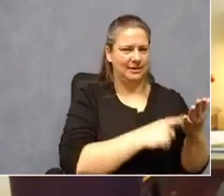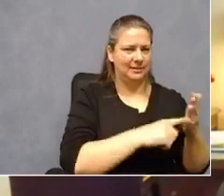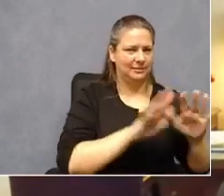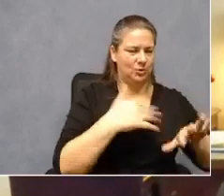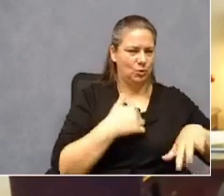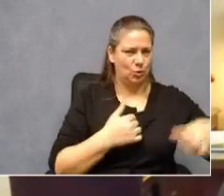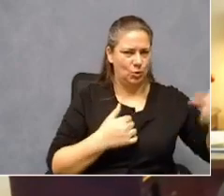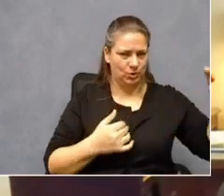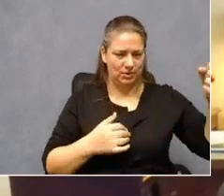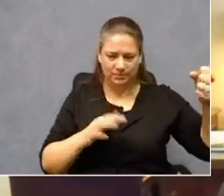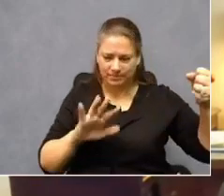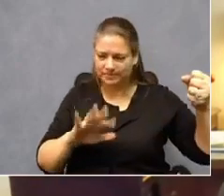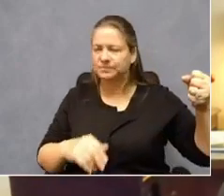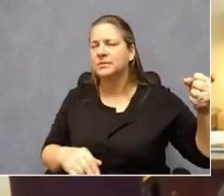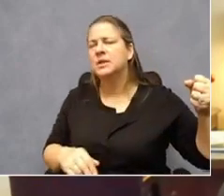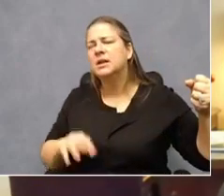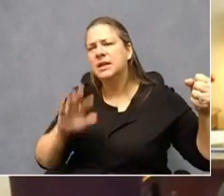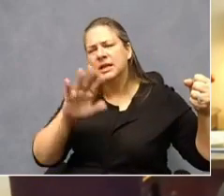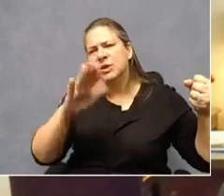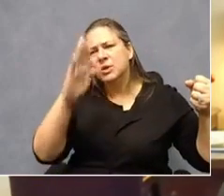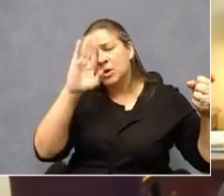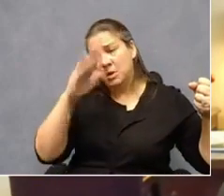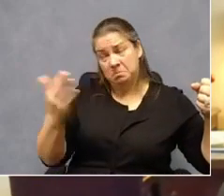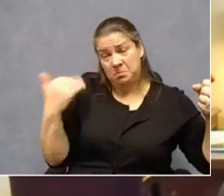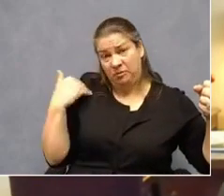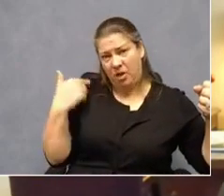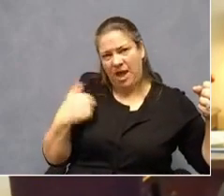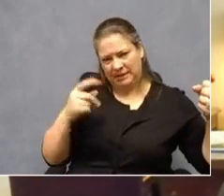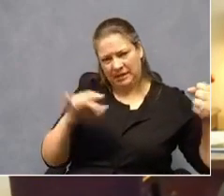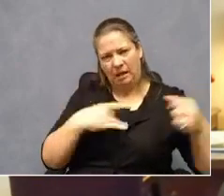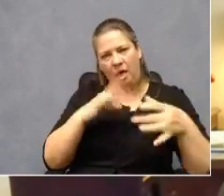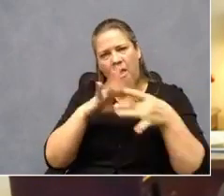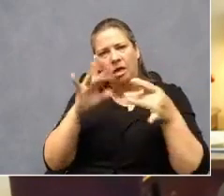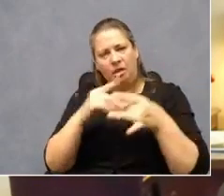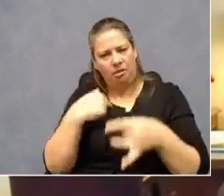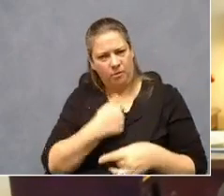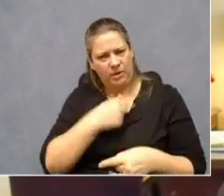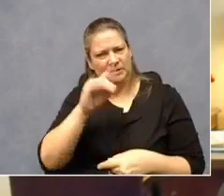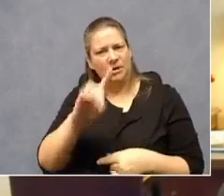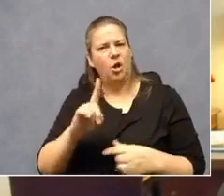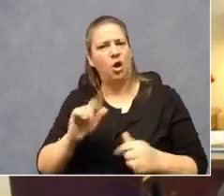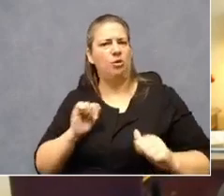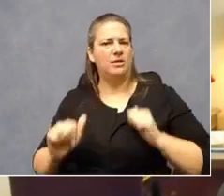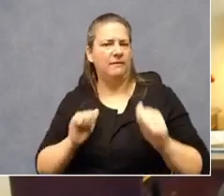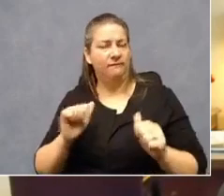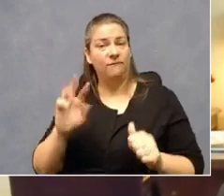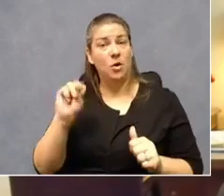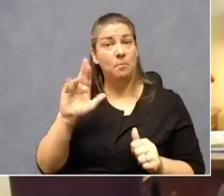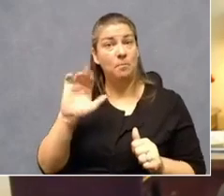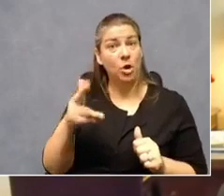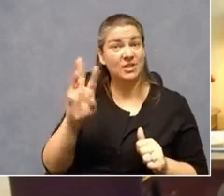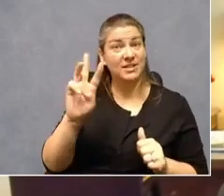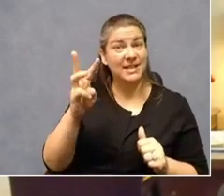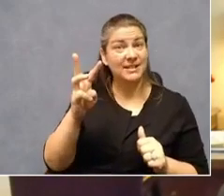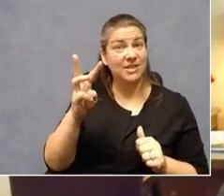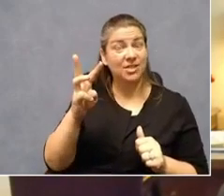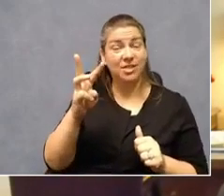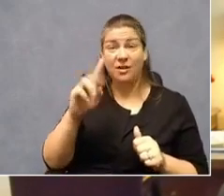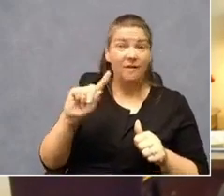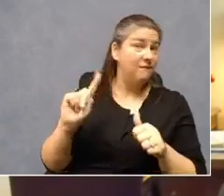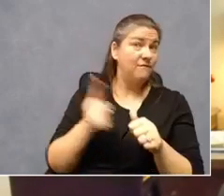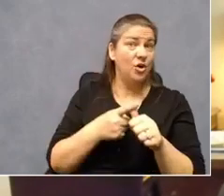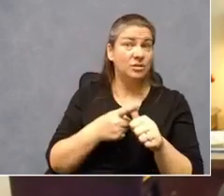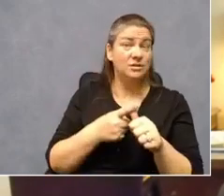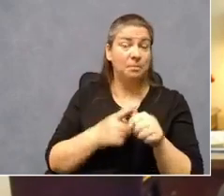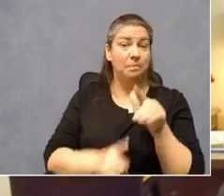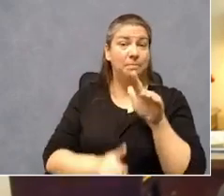we took early and aggressive steps. March 6th was when the very first case came to Kentucky.